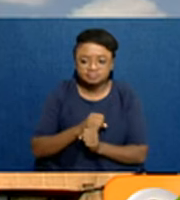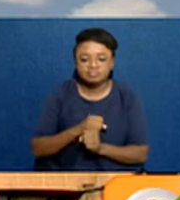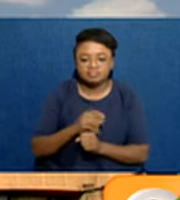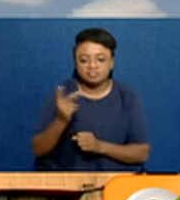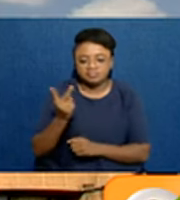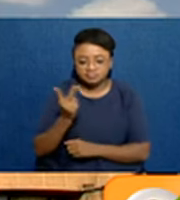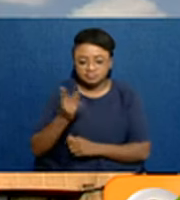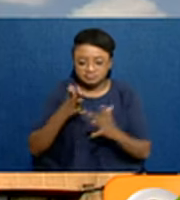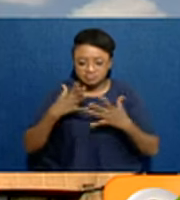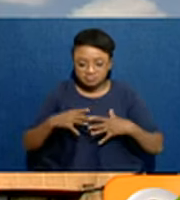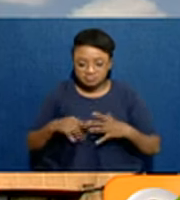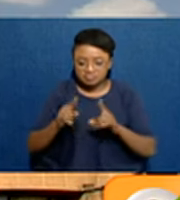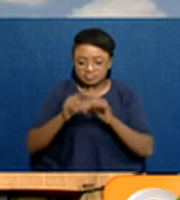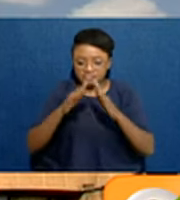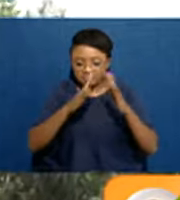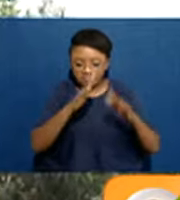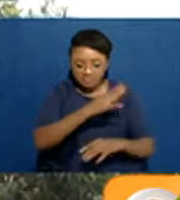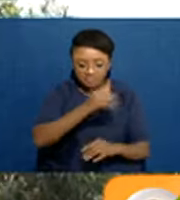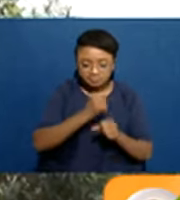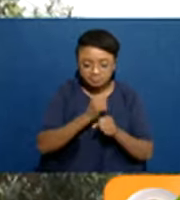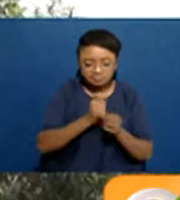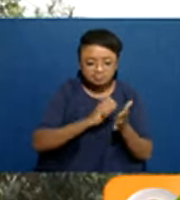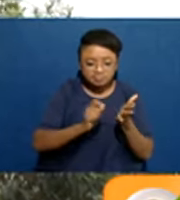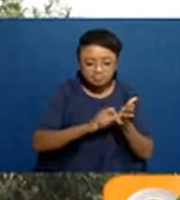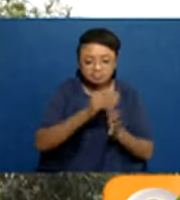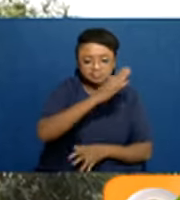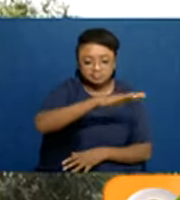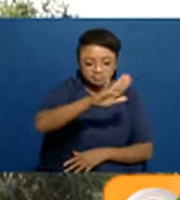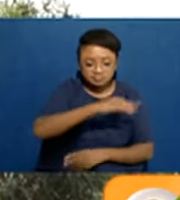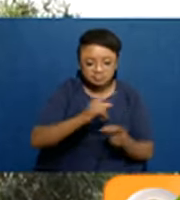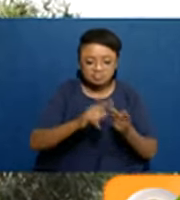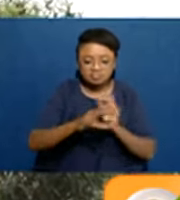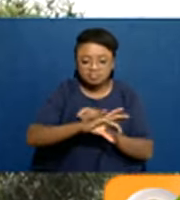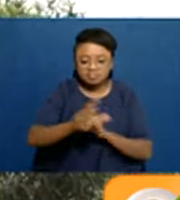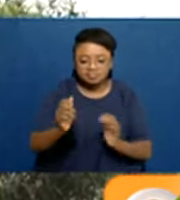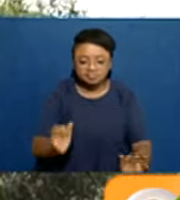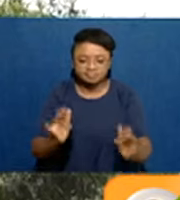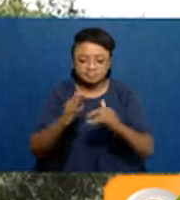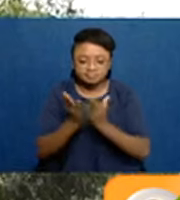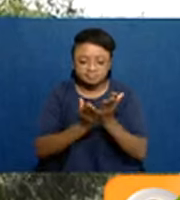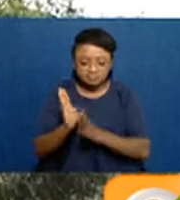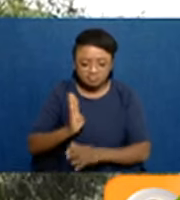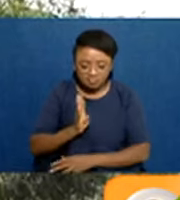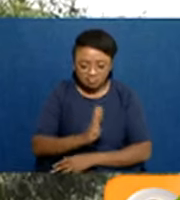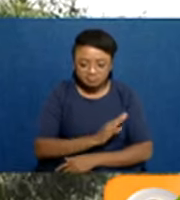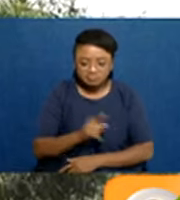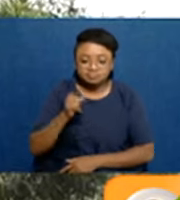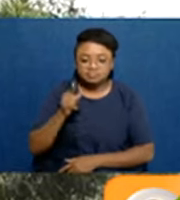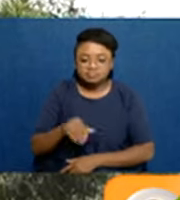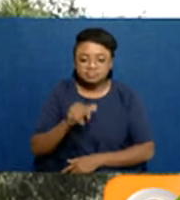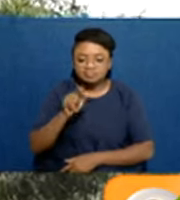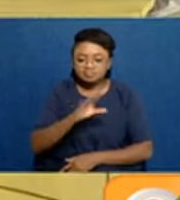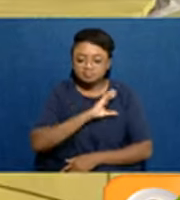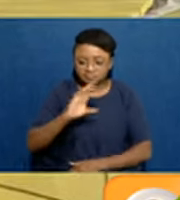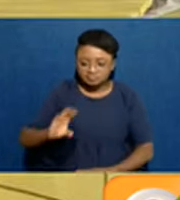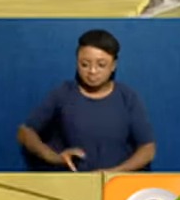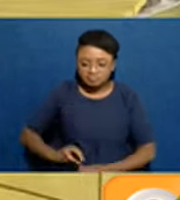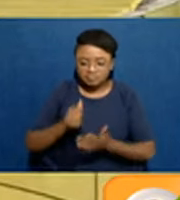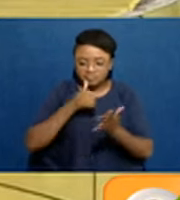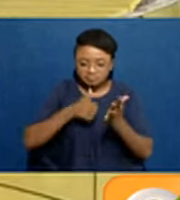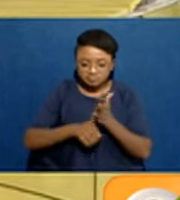of parliament, as well as universities and county assembly service boards. The commission, through the letter by its CEO Twalib